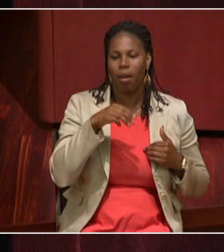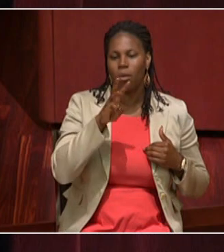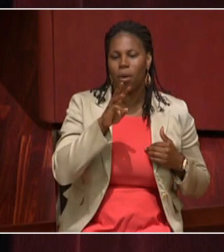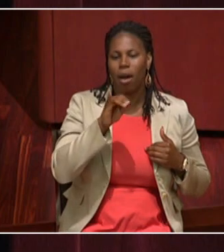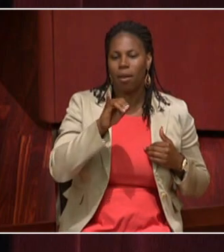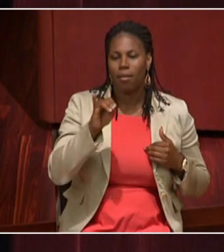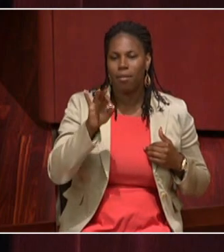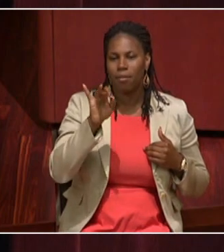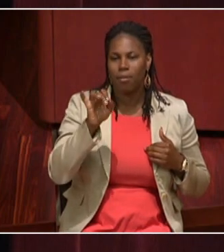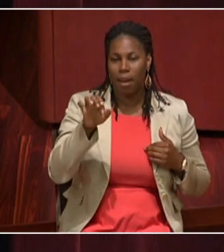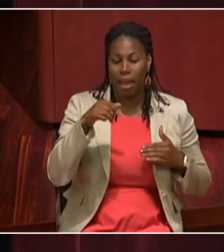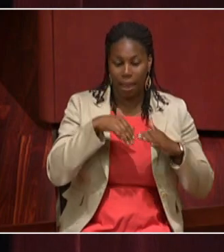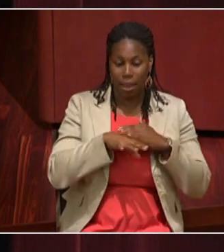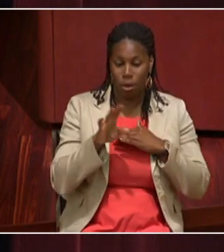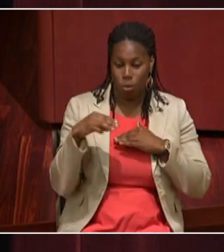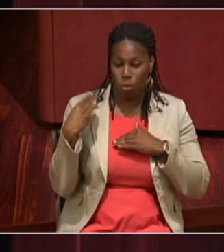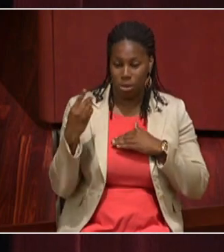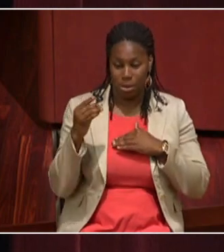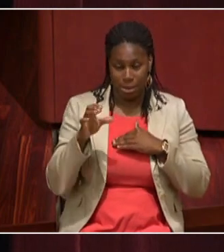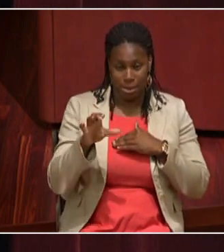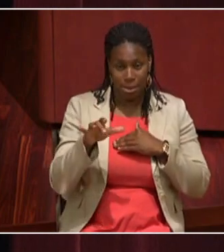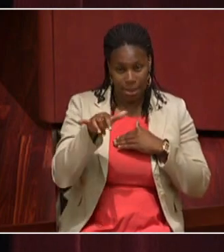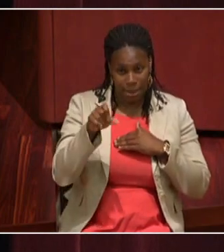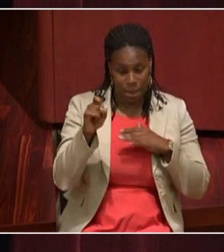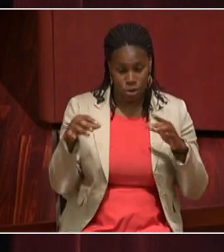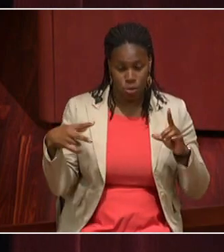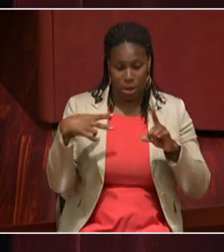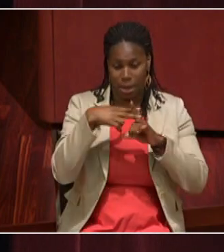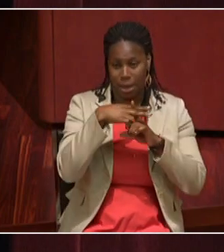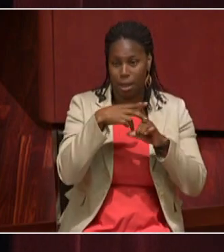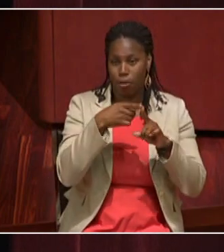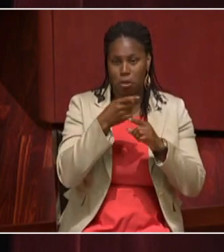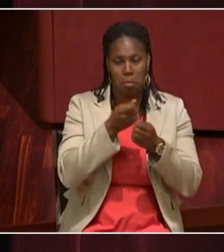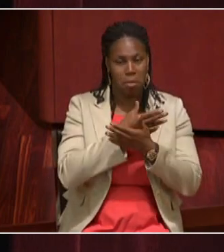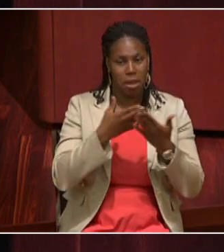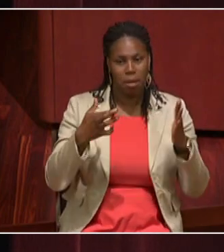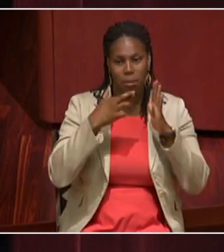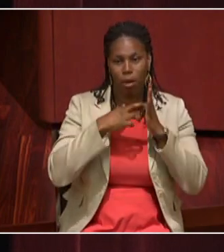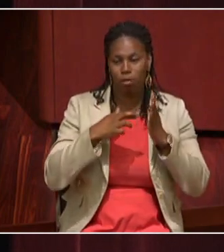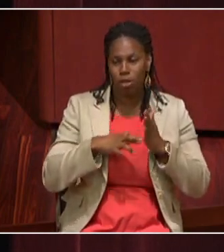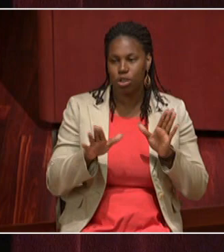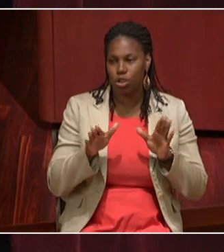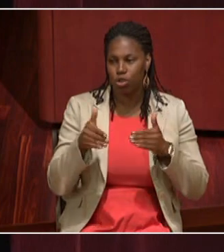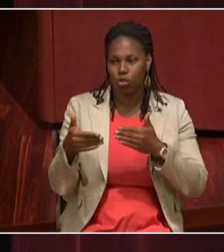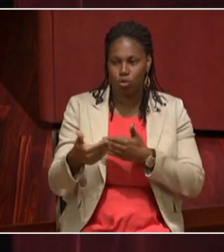in Washington, D.C., and you can hook up to that from any of our research rooms.